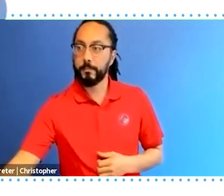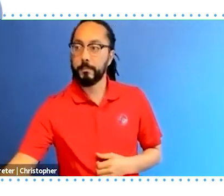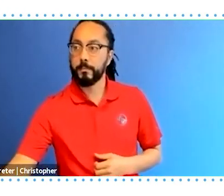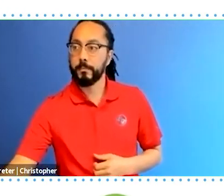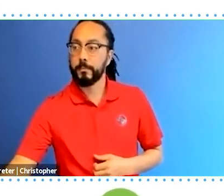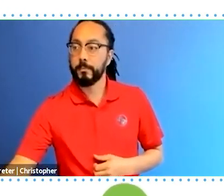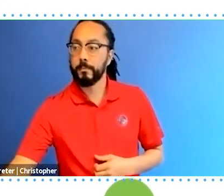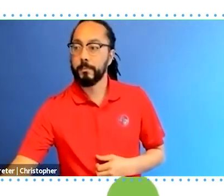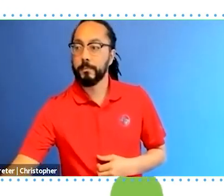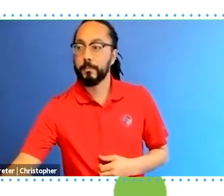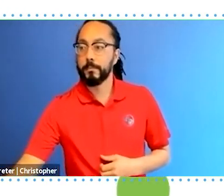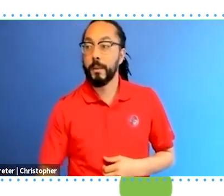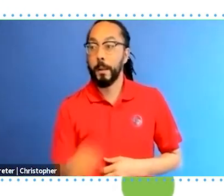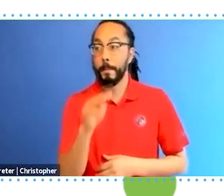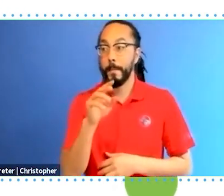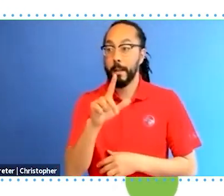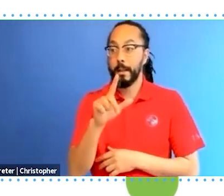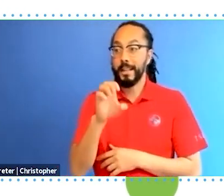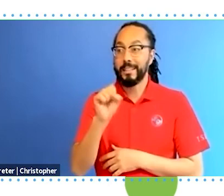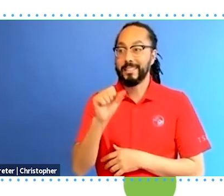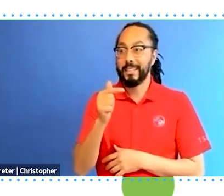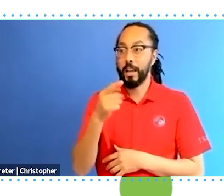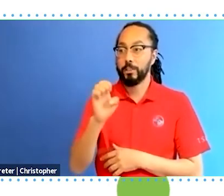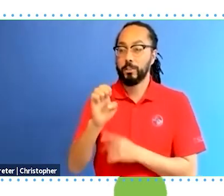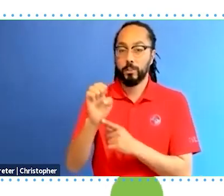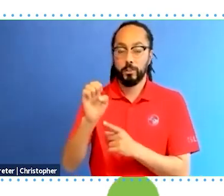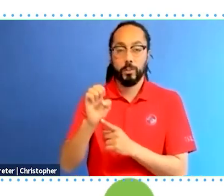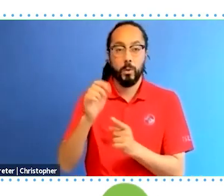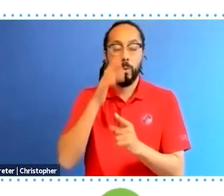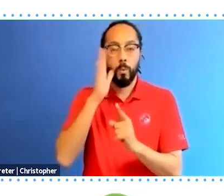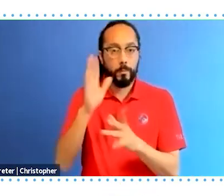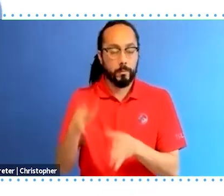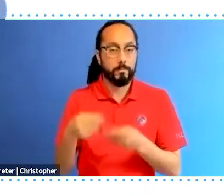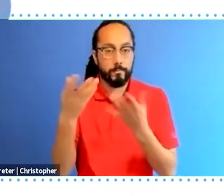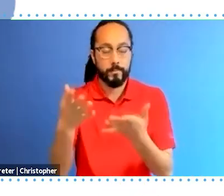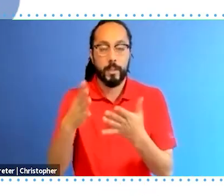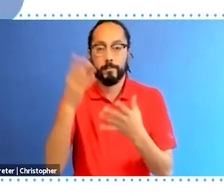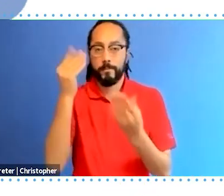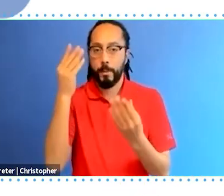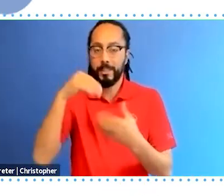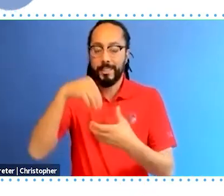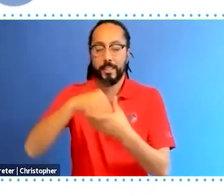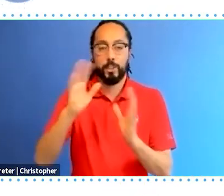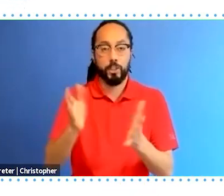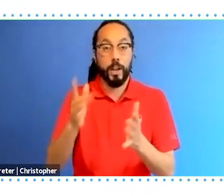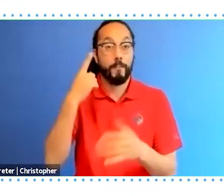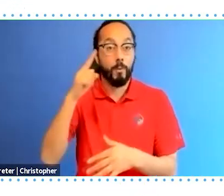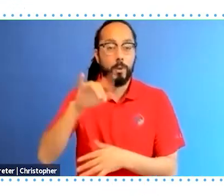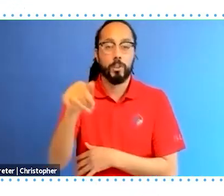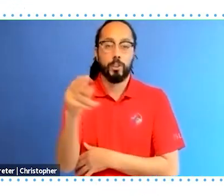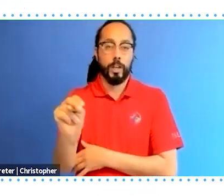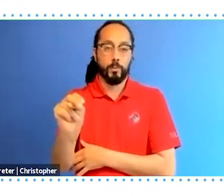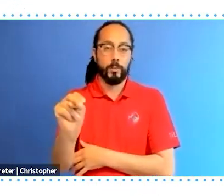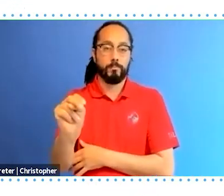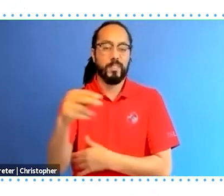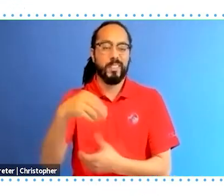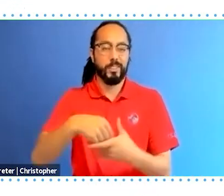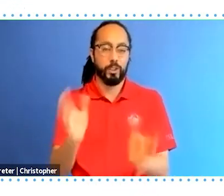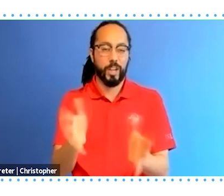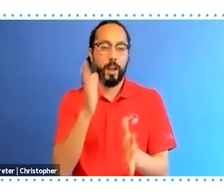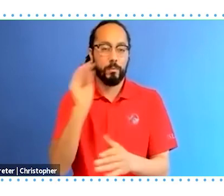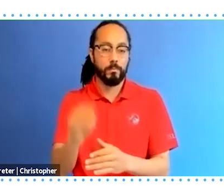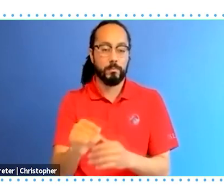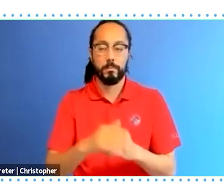in January. Details will be provided in the chat box. We are joined today by the report's co-authors,